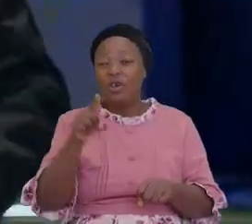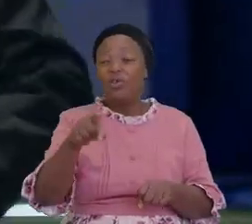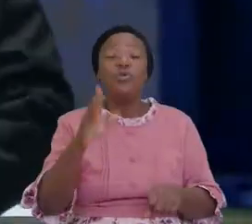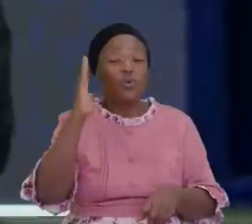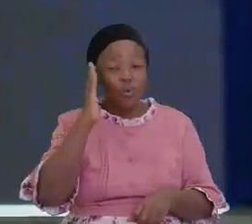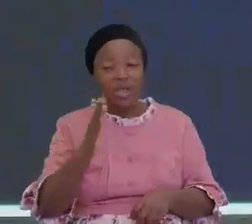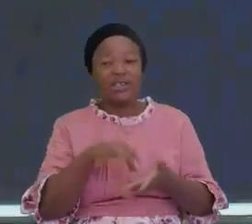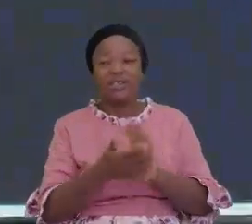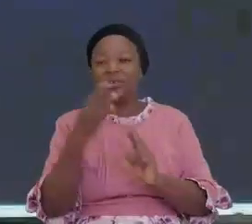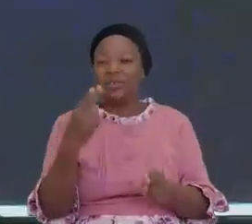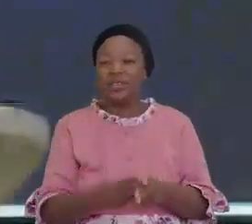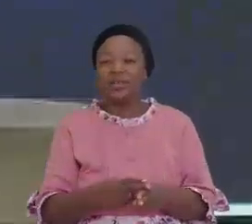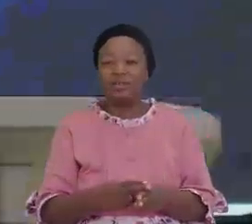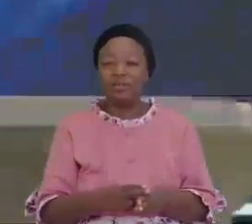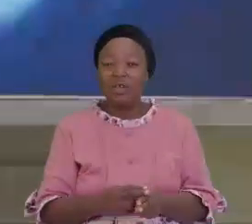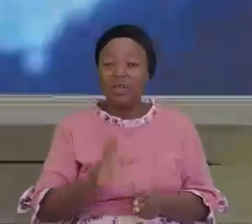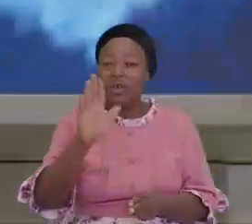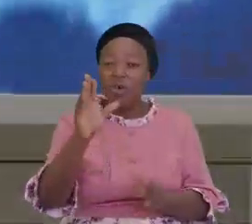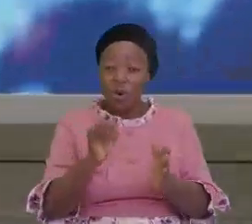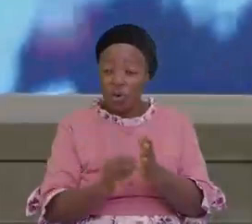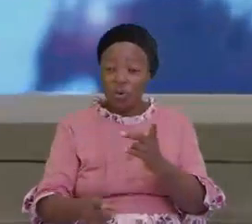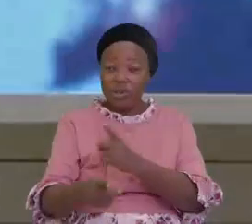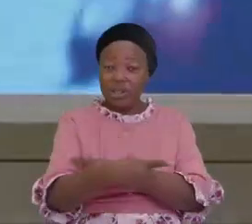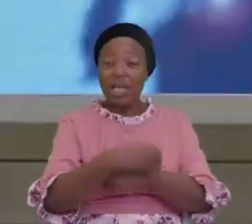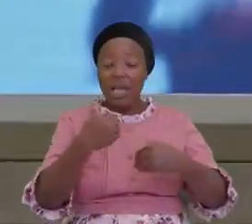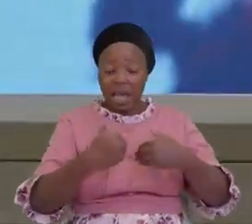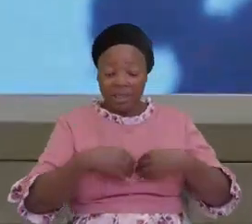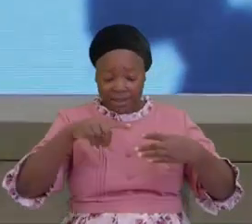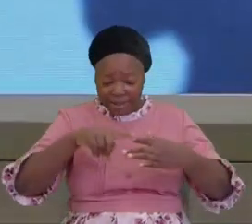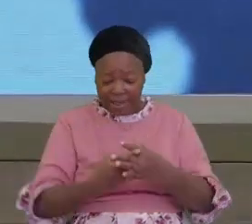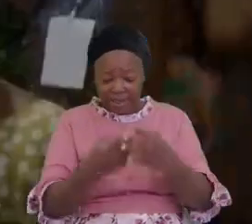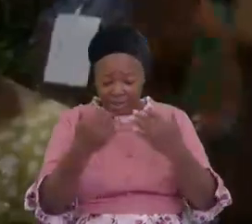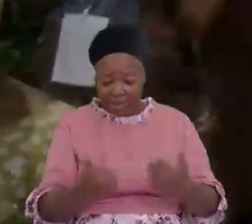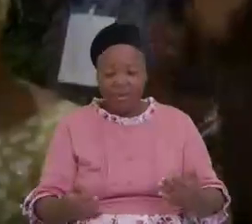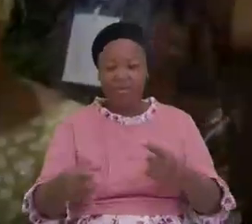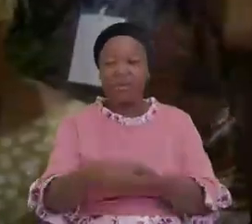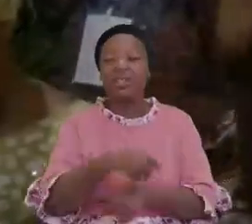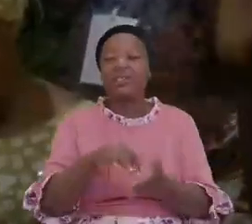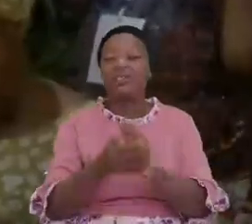will. Your own day has started today.